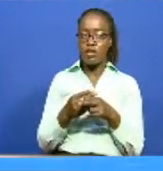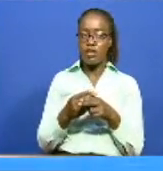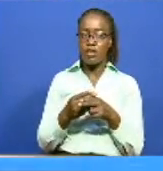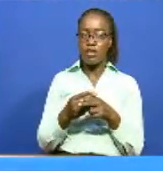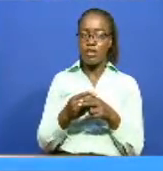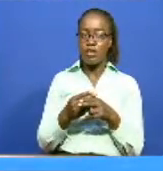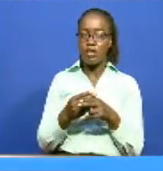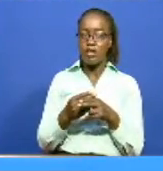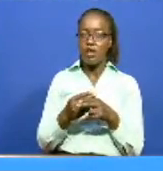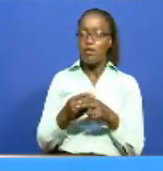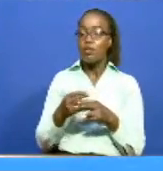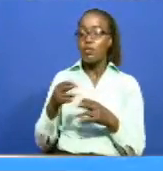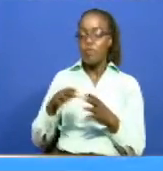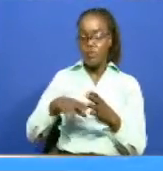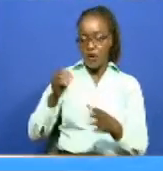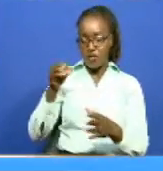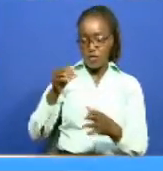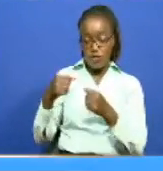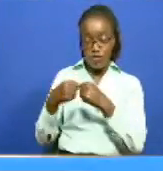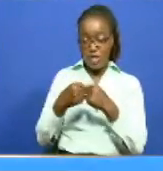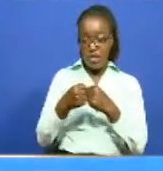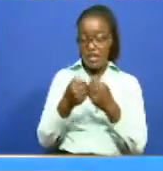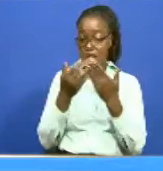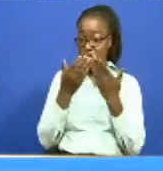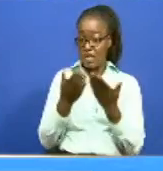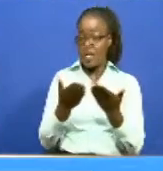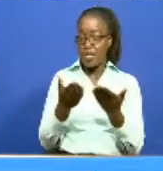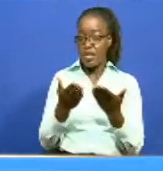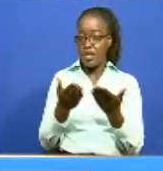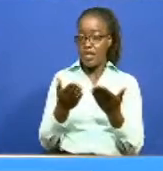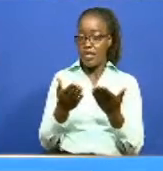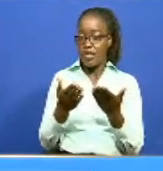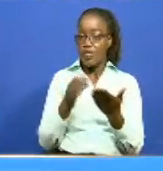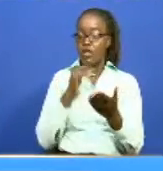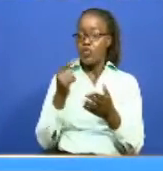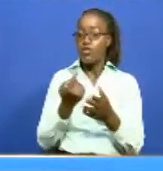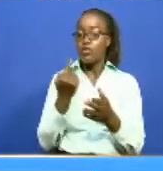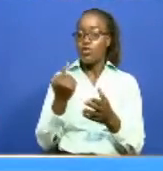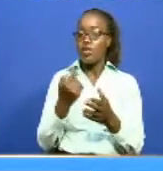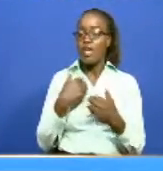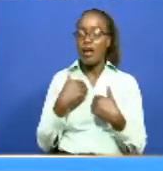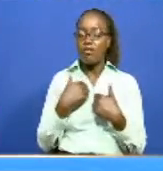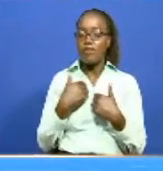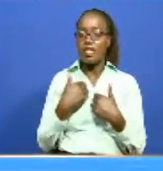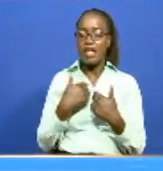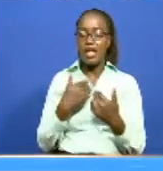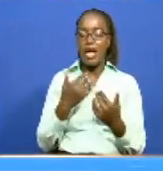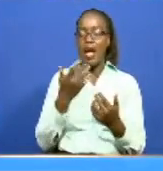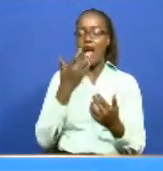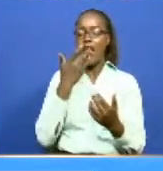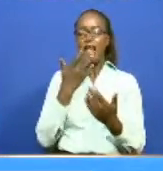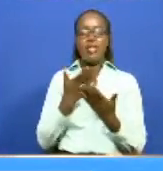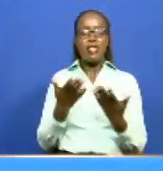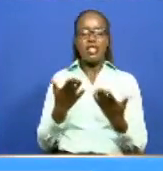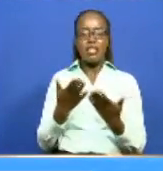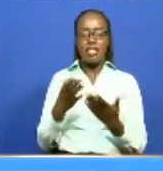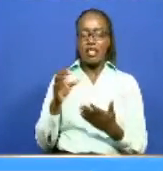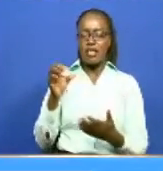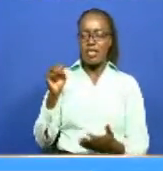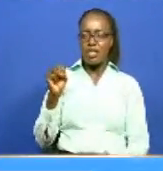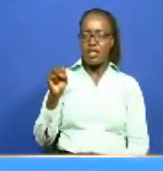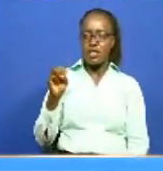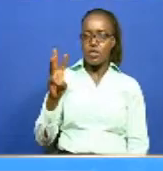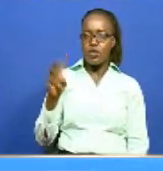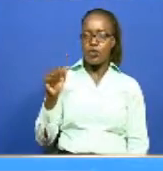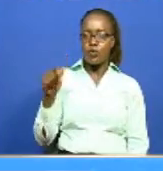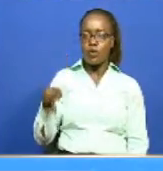response, we noticed that there were challenges. There were challenges when it came to not only having the kits, but even having the swabs, the components that you need